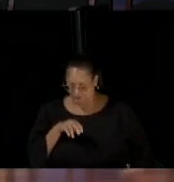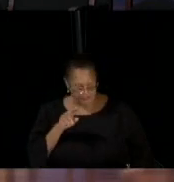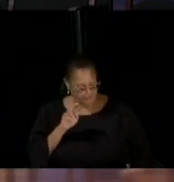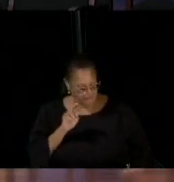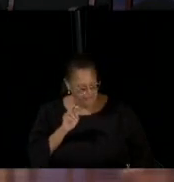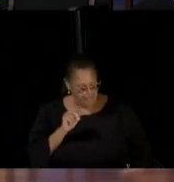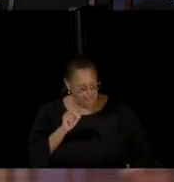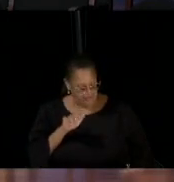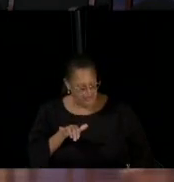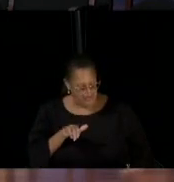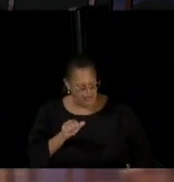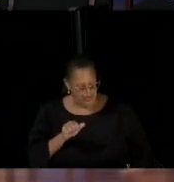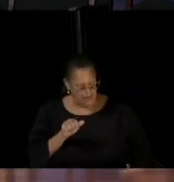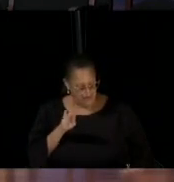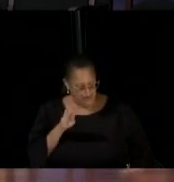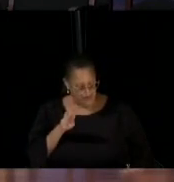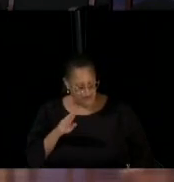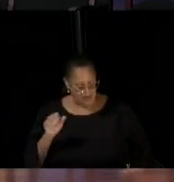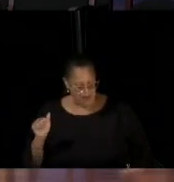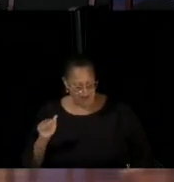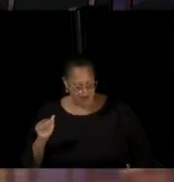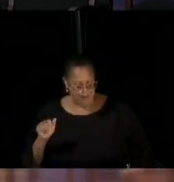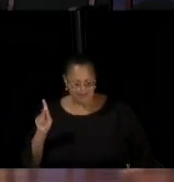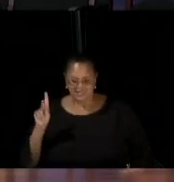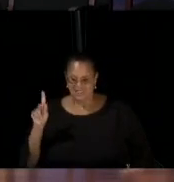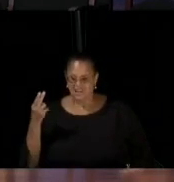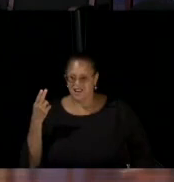Nayab Almas Khan.